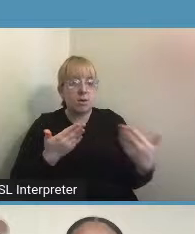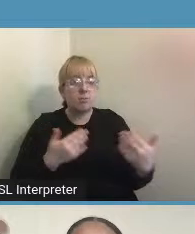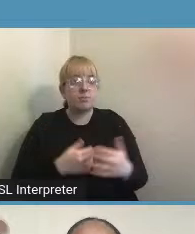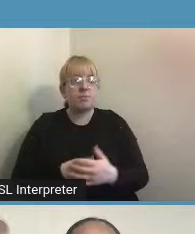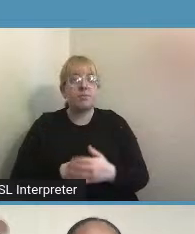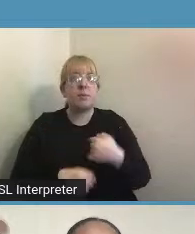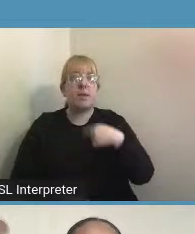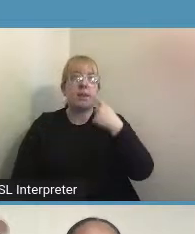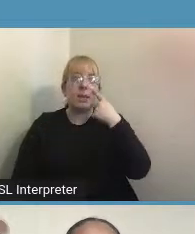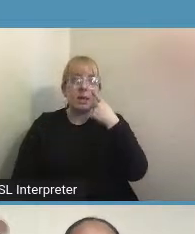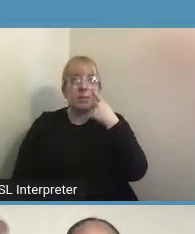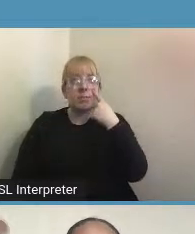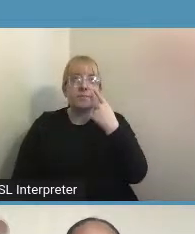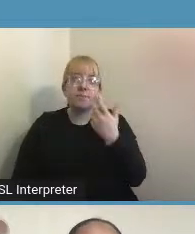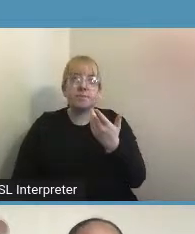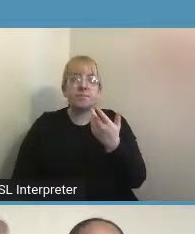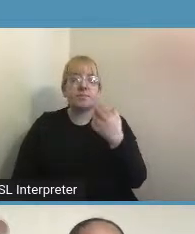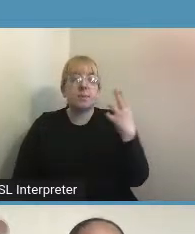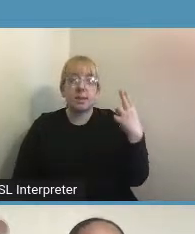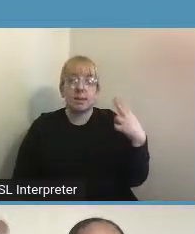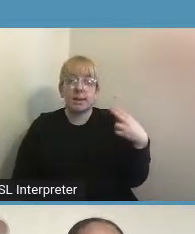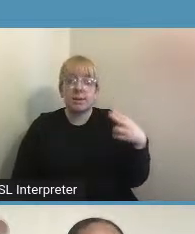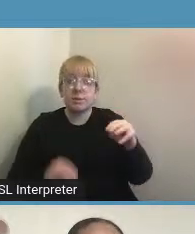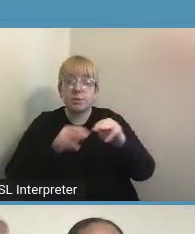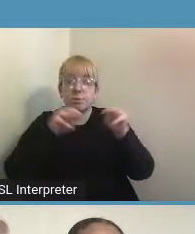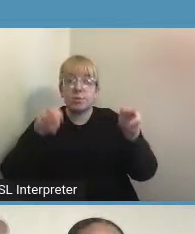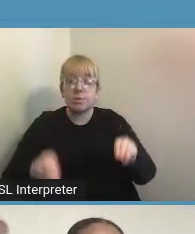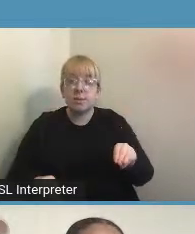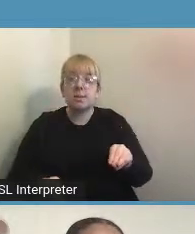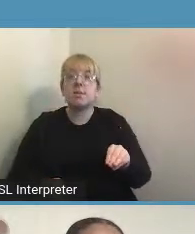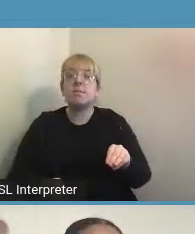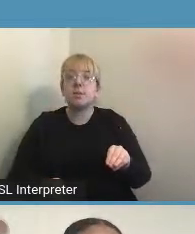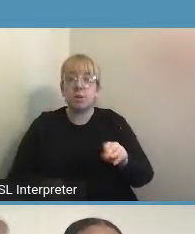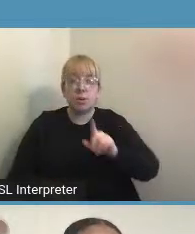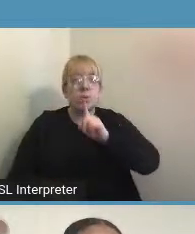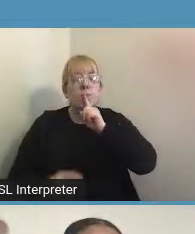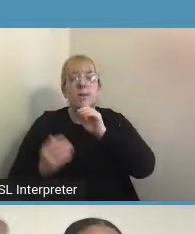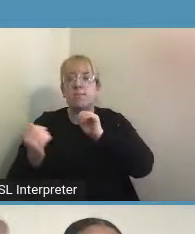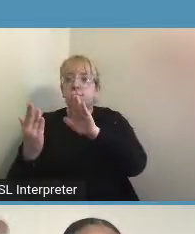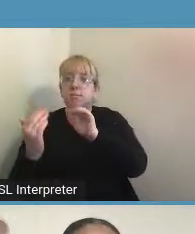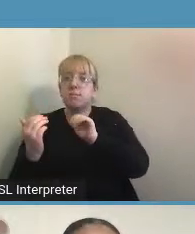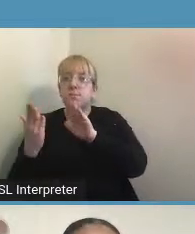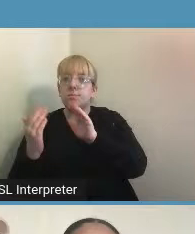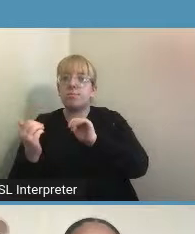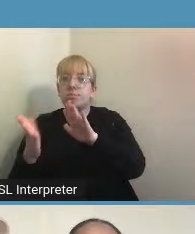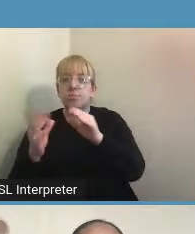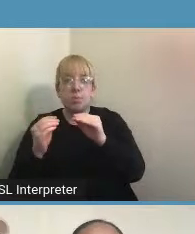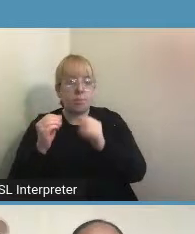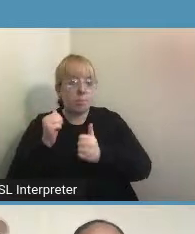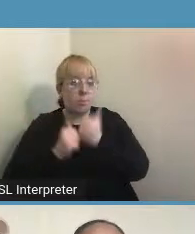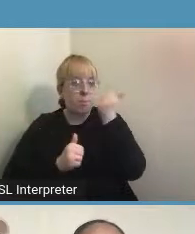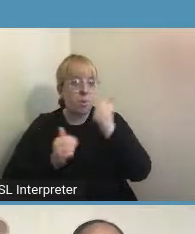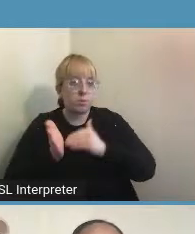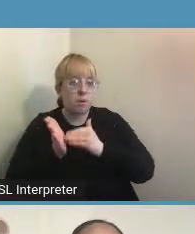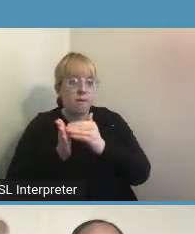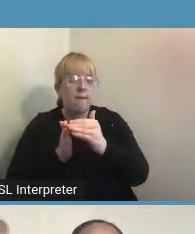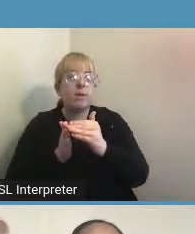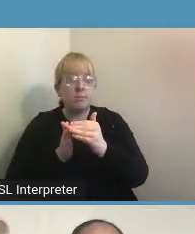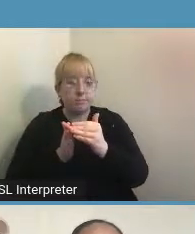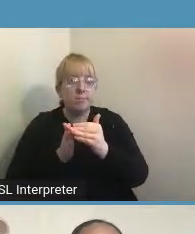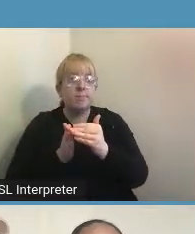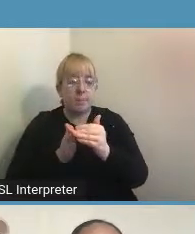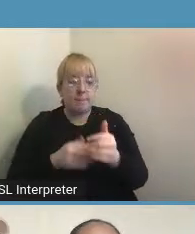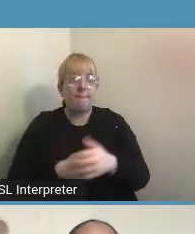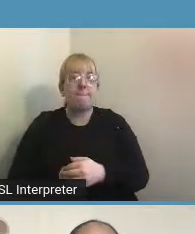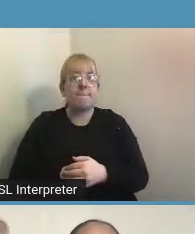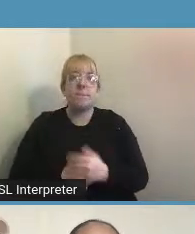that, history museums really run into this more often. And I think that it's one of